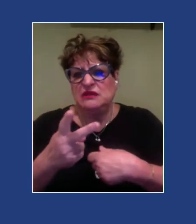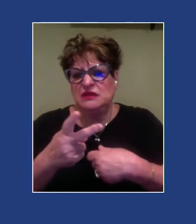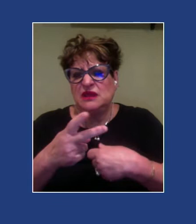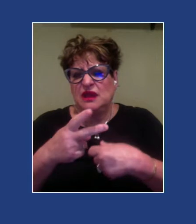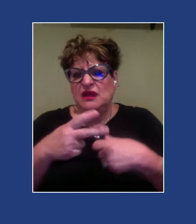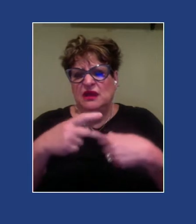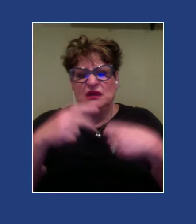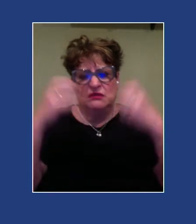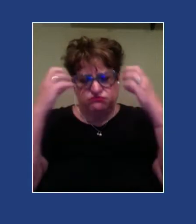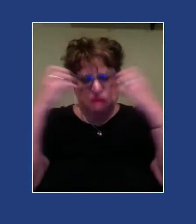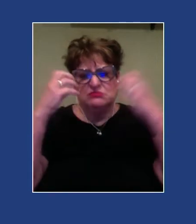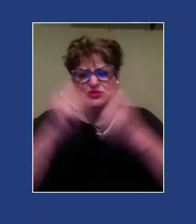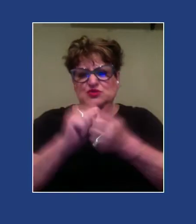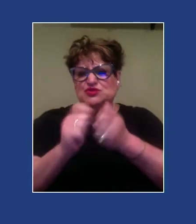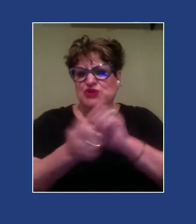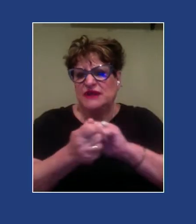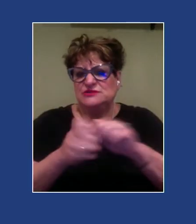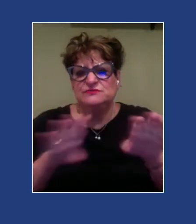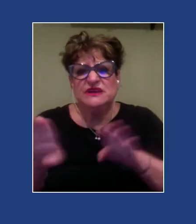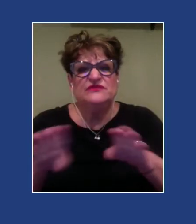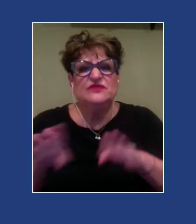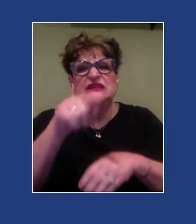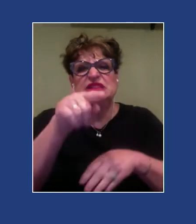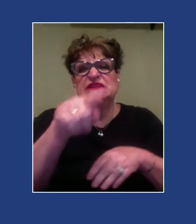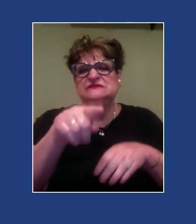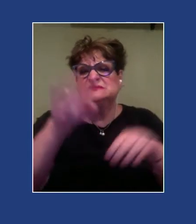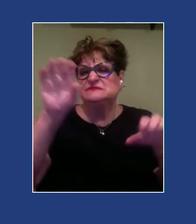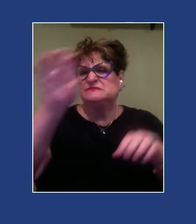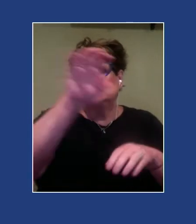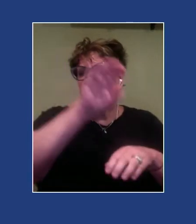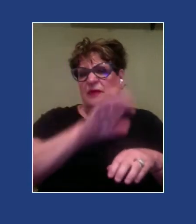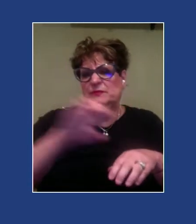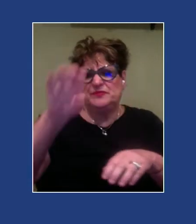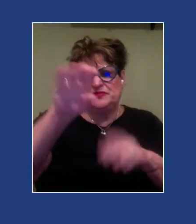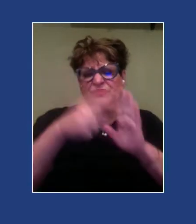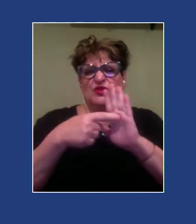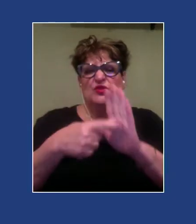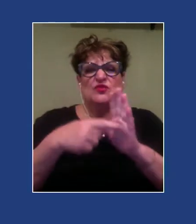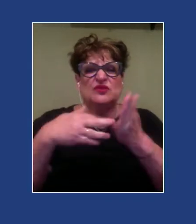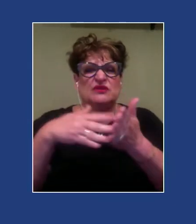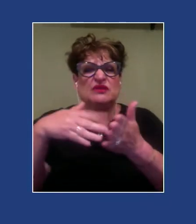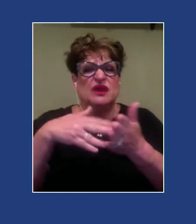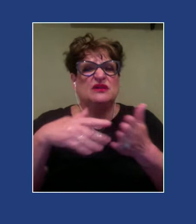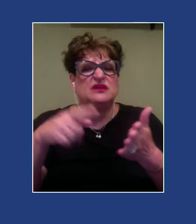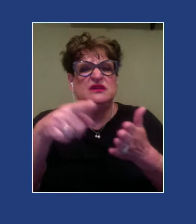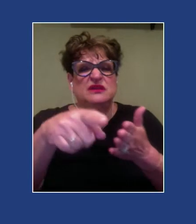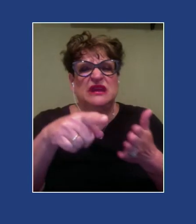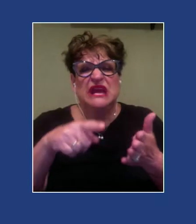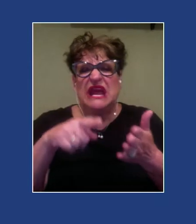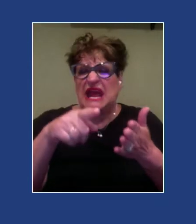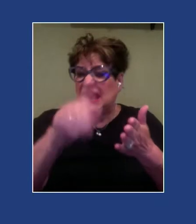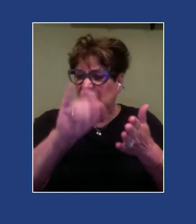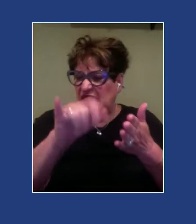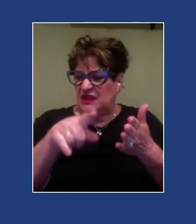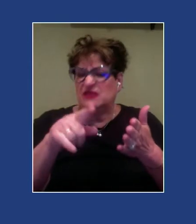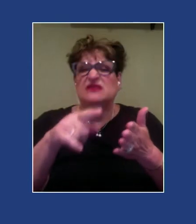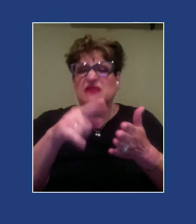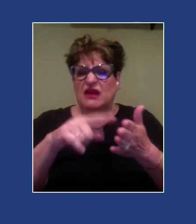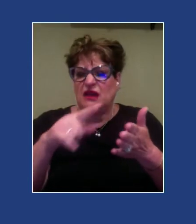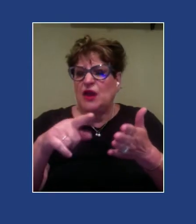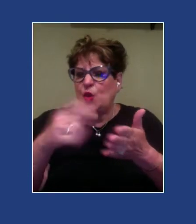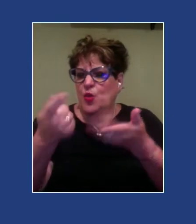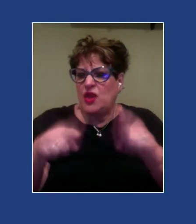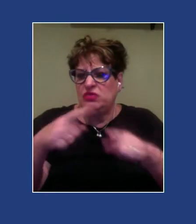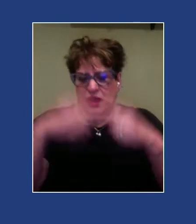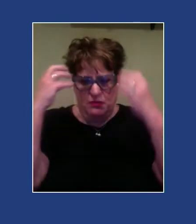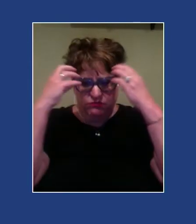And this is a heat map from the study showing prevalence of gender identity conversion efforts across the